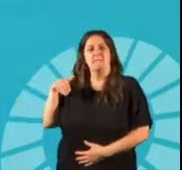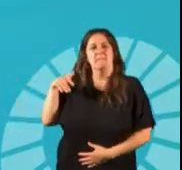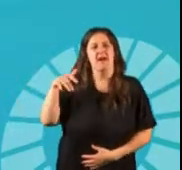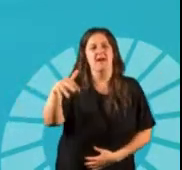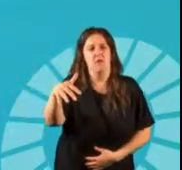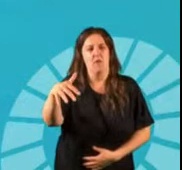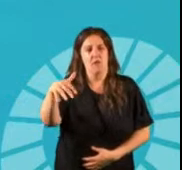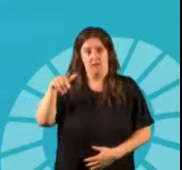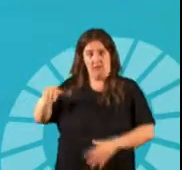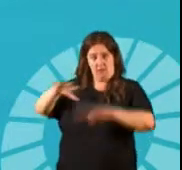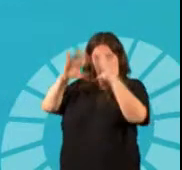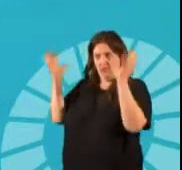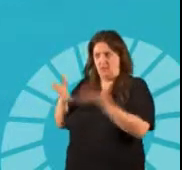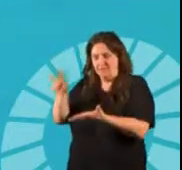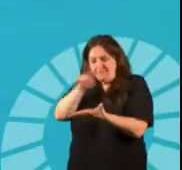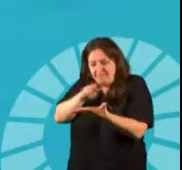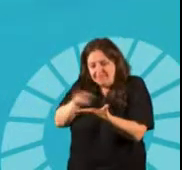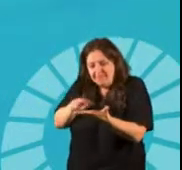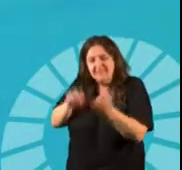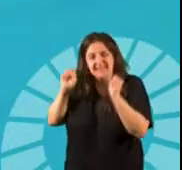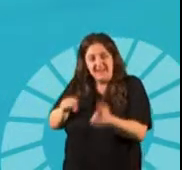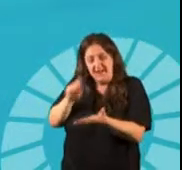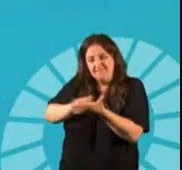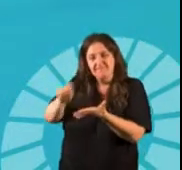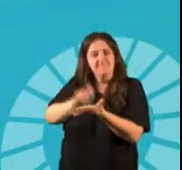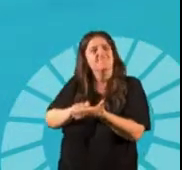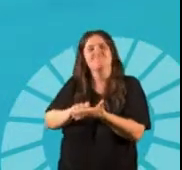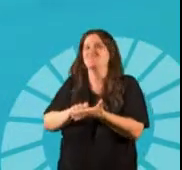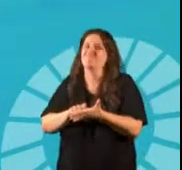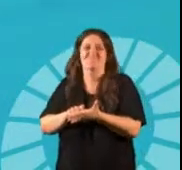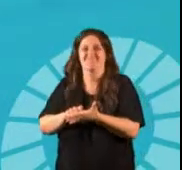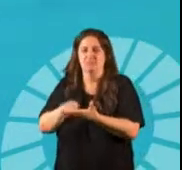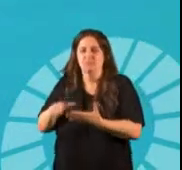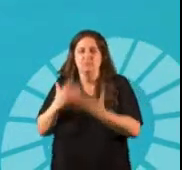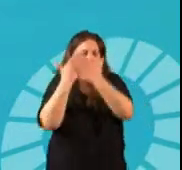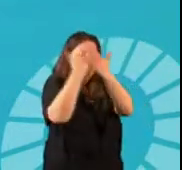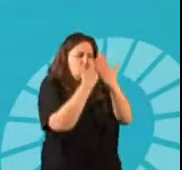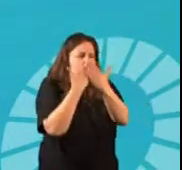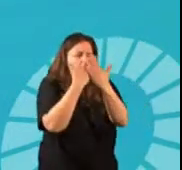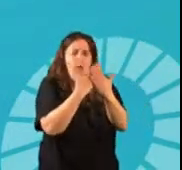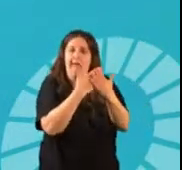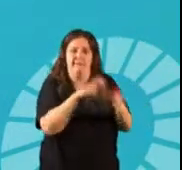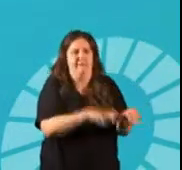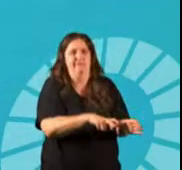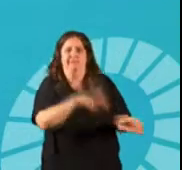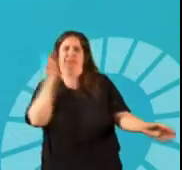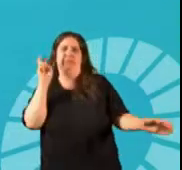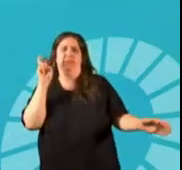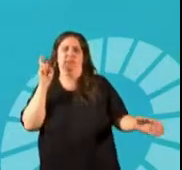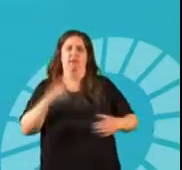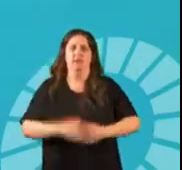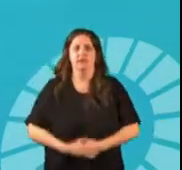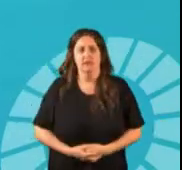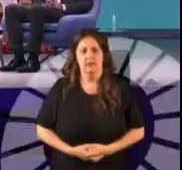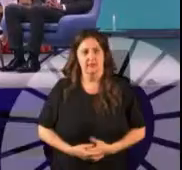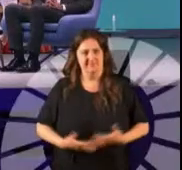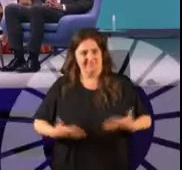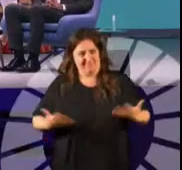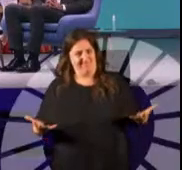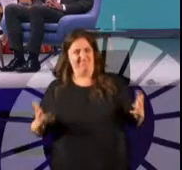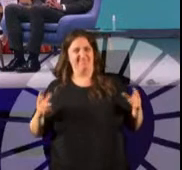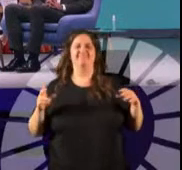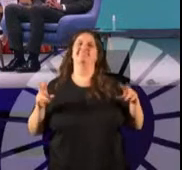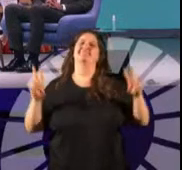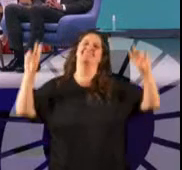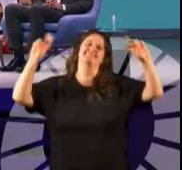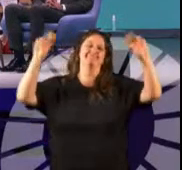and girls are illiterate, and many have dropped out of school. People often said that COVID was an antisocial virus because it hit the most